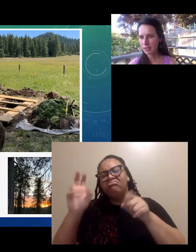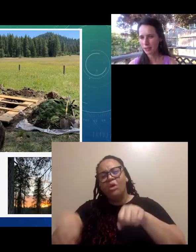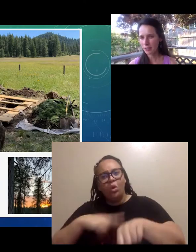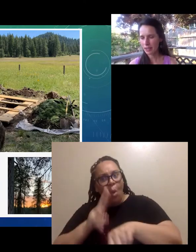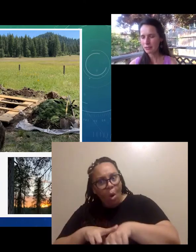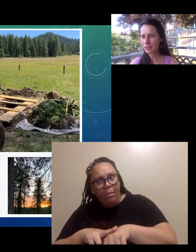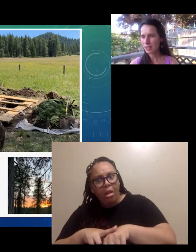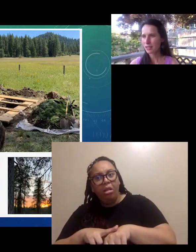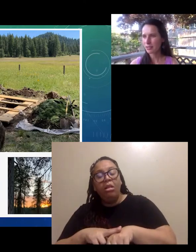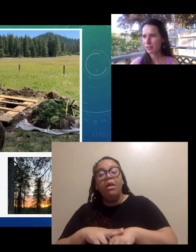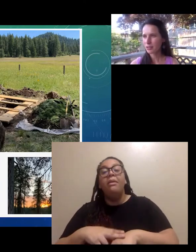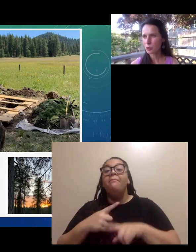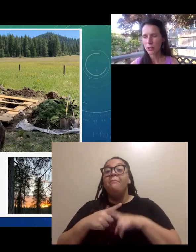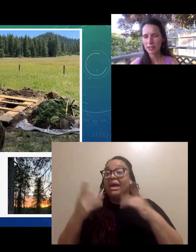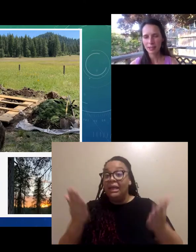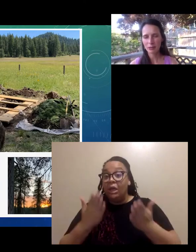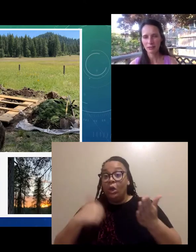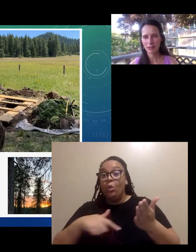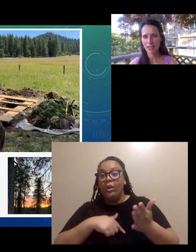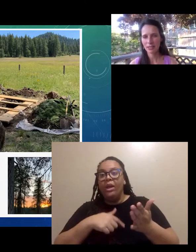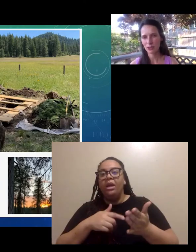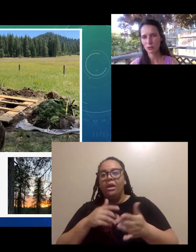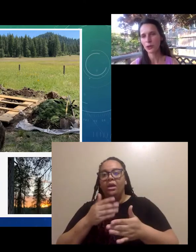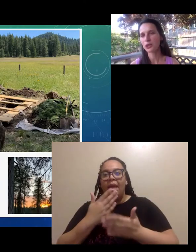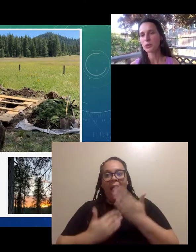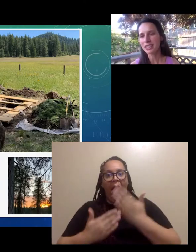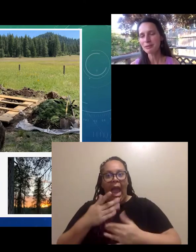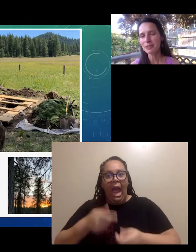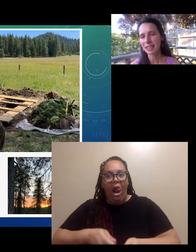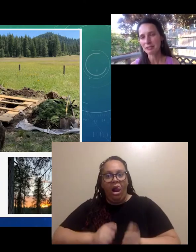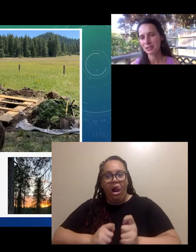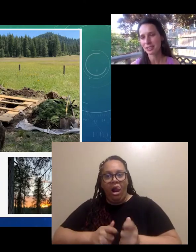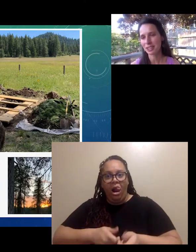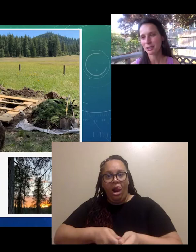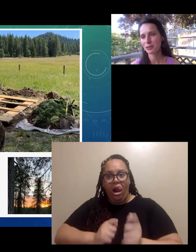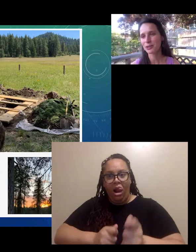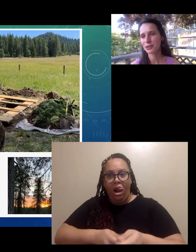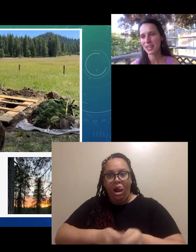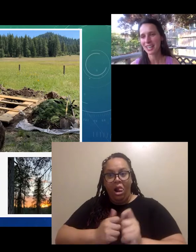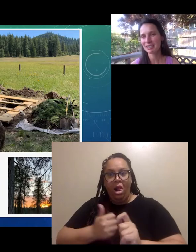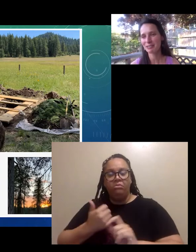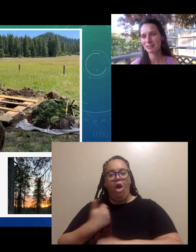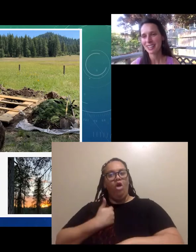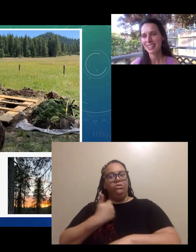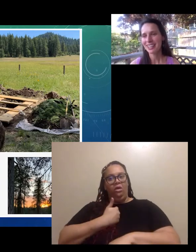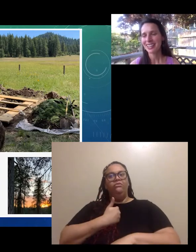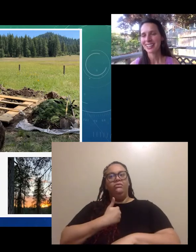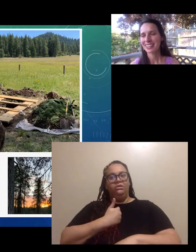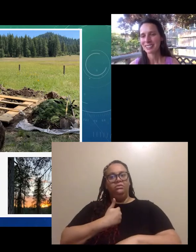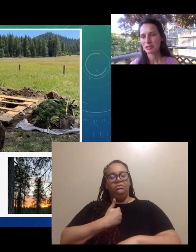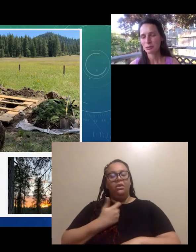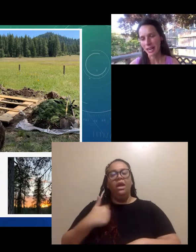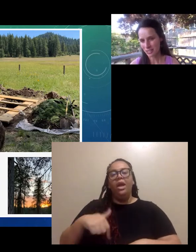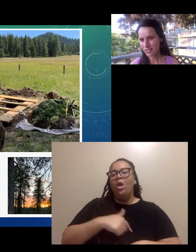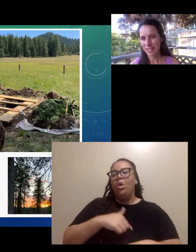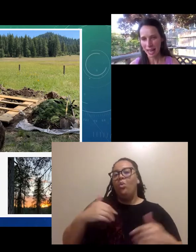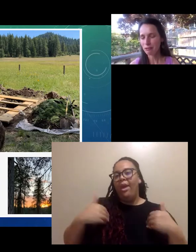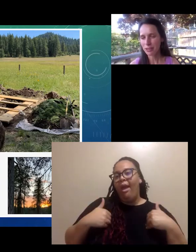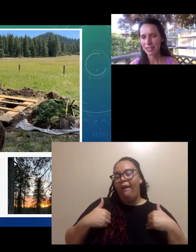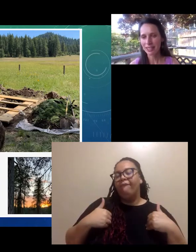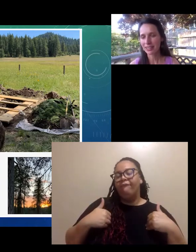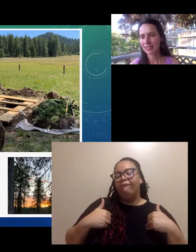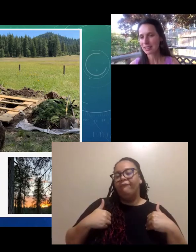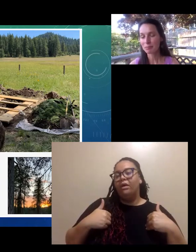hand dig the graves and the, we, I will have to say is the Royal. We, we have a crew of, uh, ranch